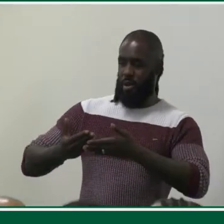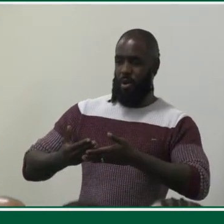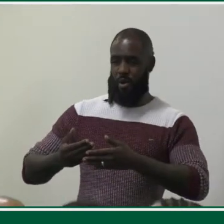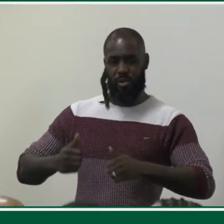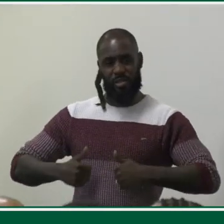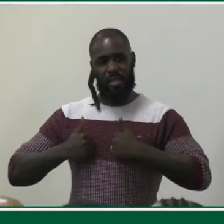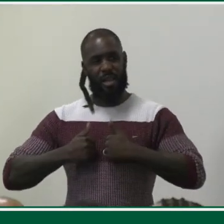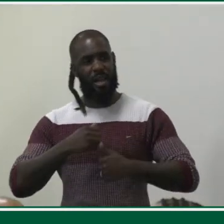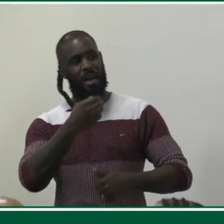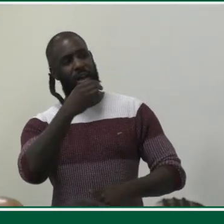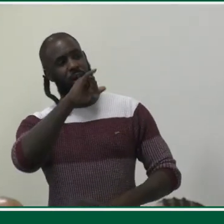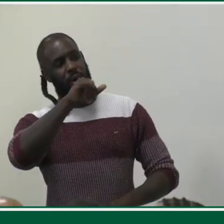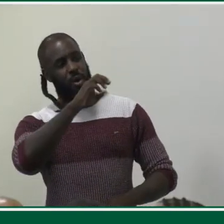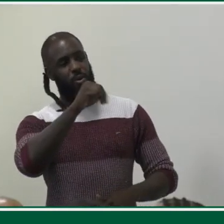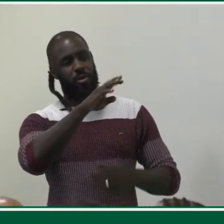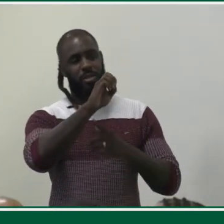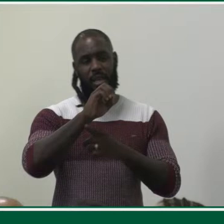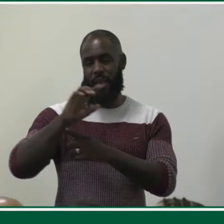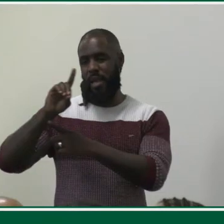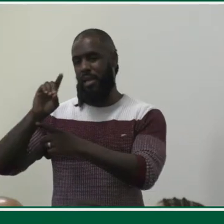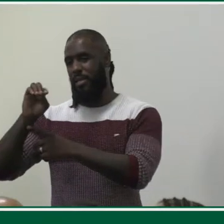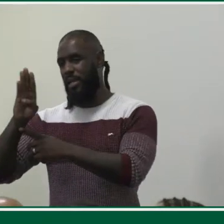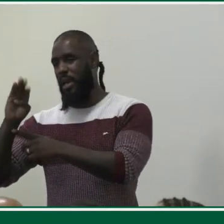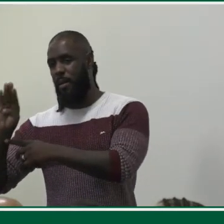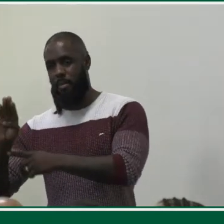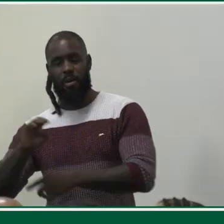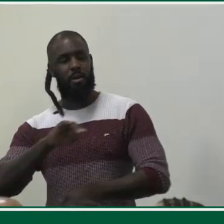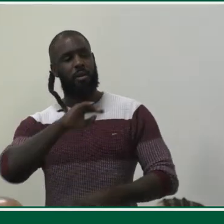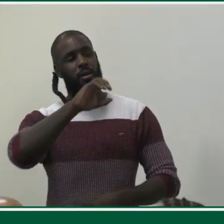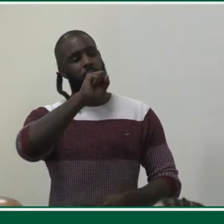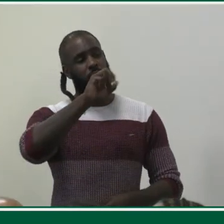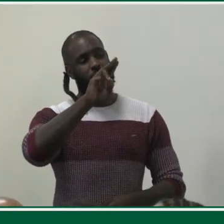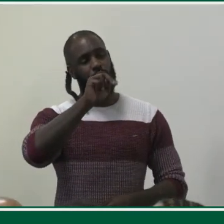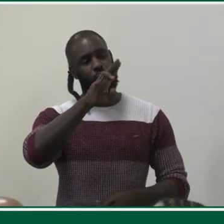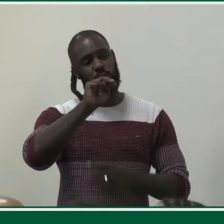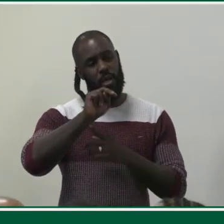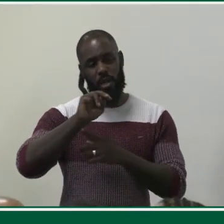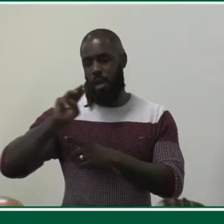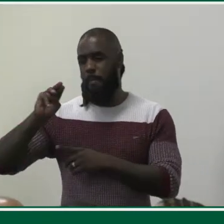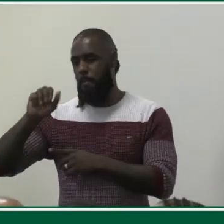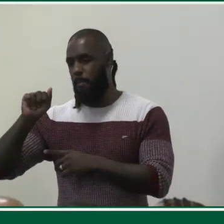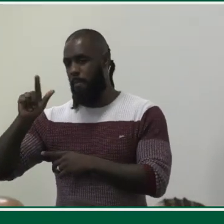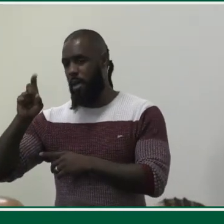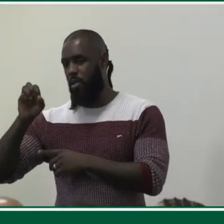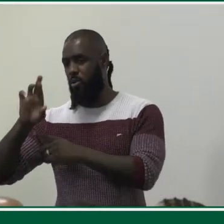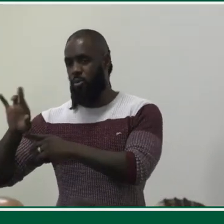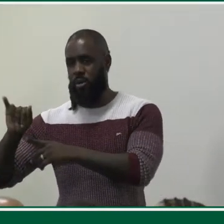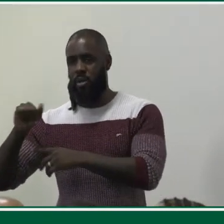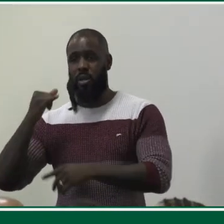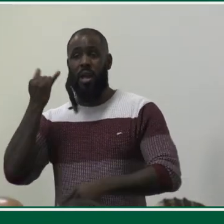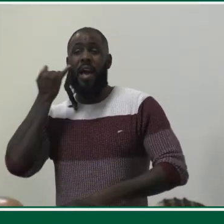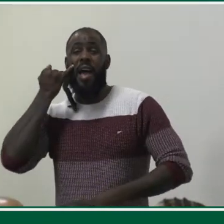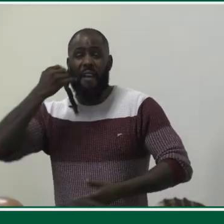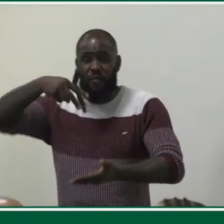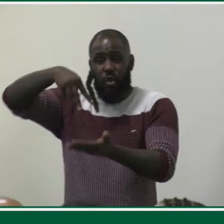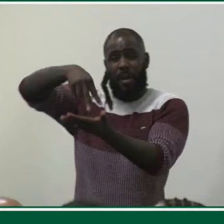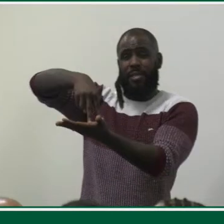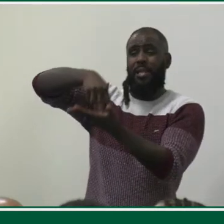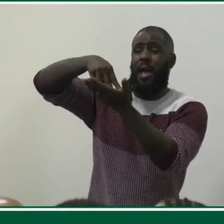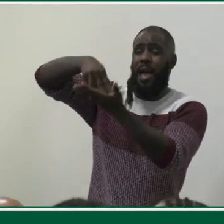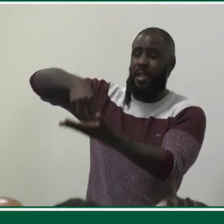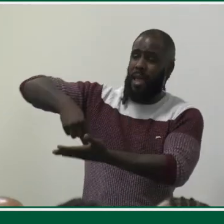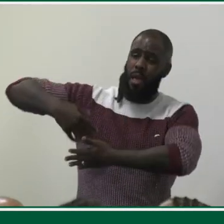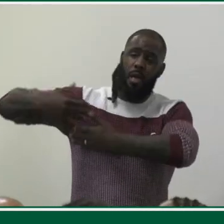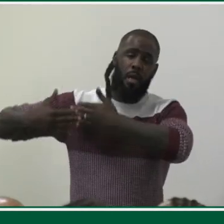Jose, Deb, Susan, Mallory. I'd like to thank the folks, you who in the room are standing this whole time. Thank